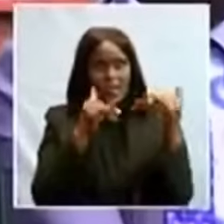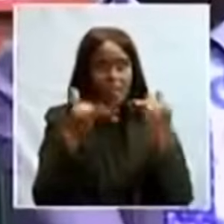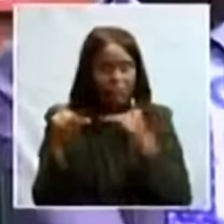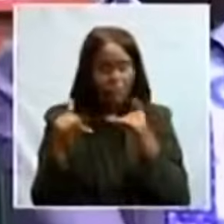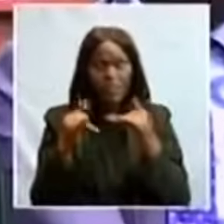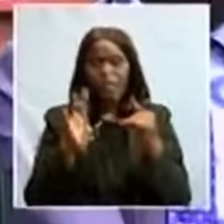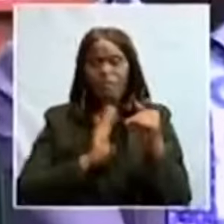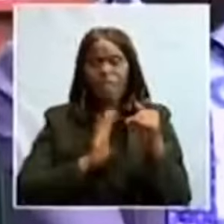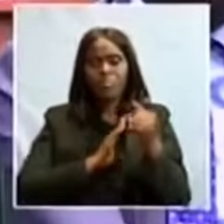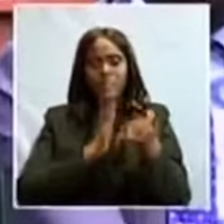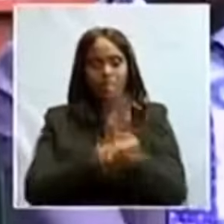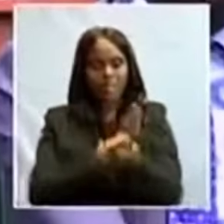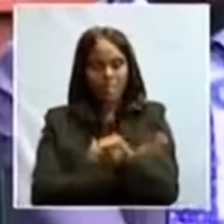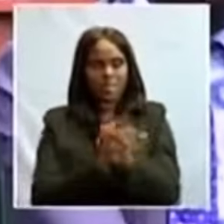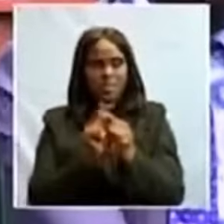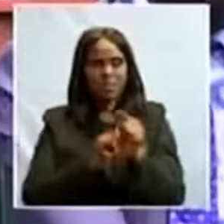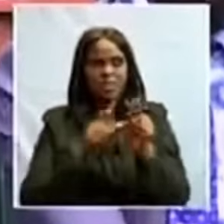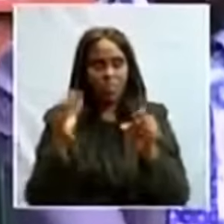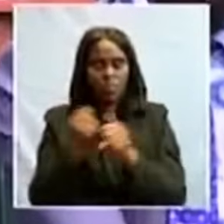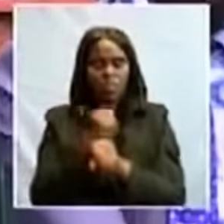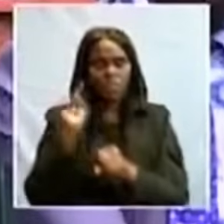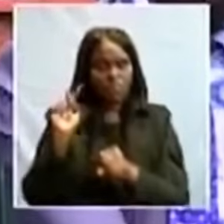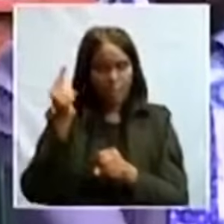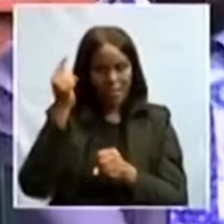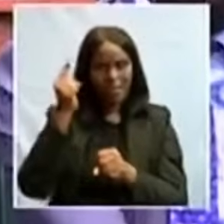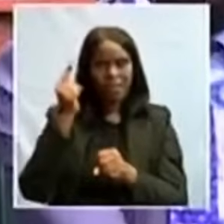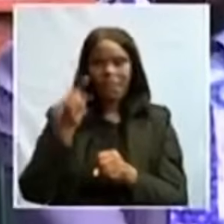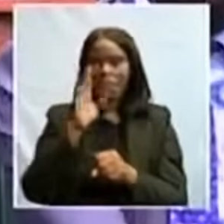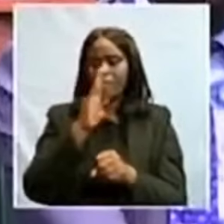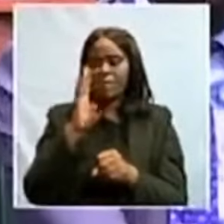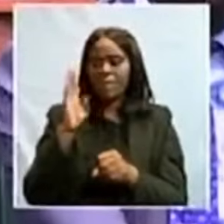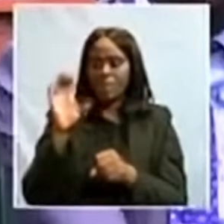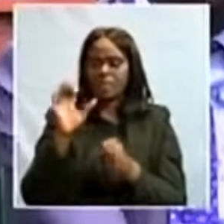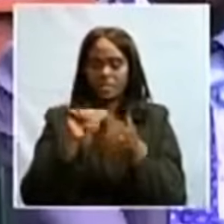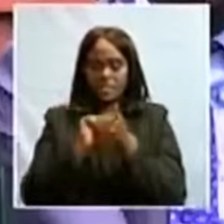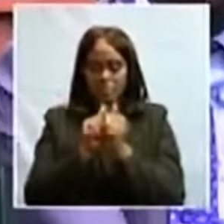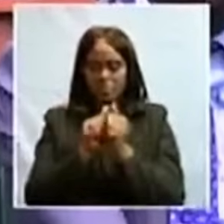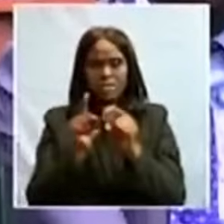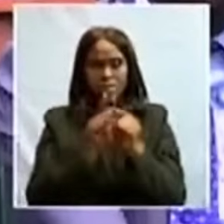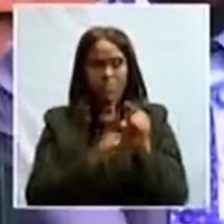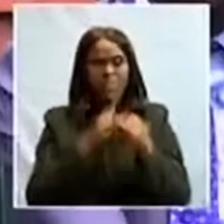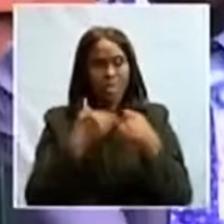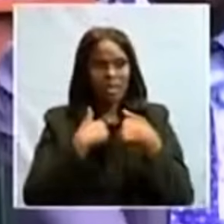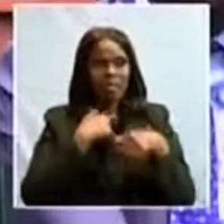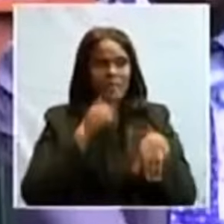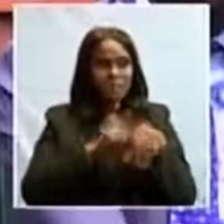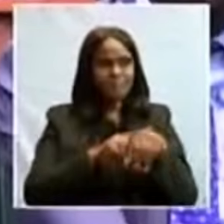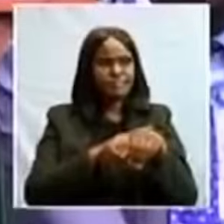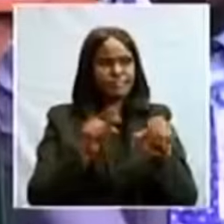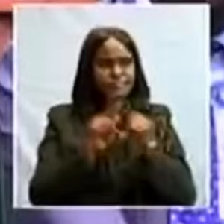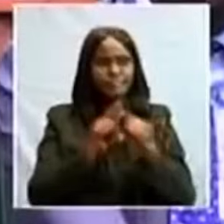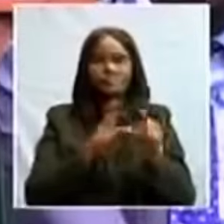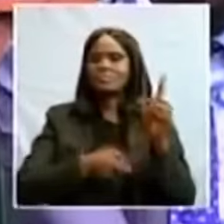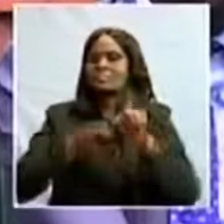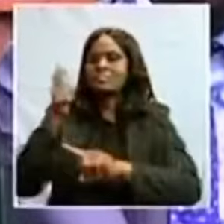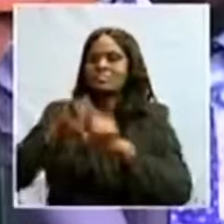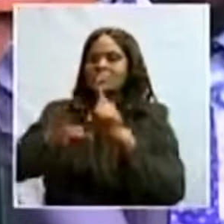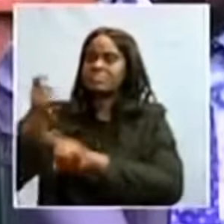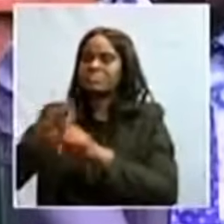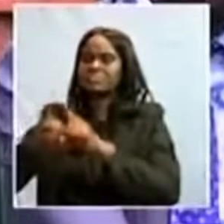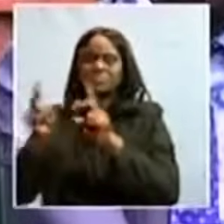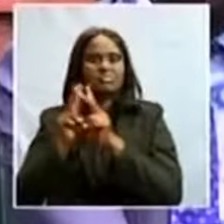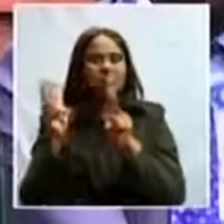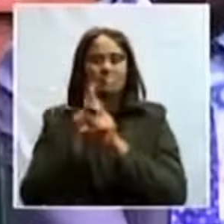where Barbara Banda has won the first BBC Sports Award. And the attacks that have gone to her are very,